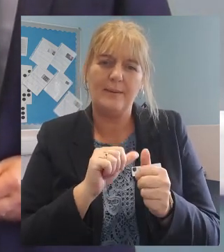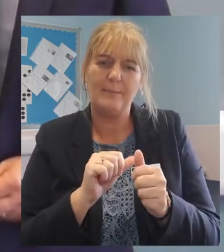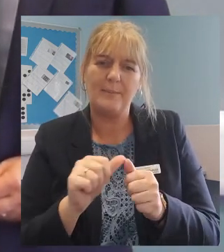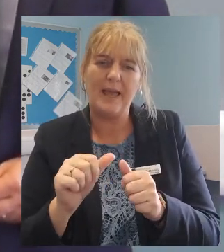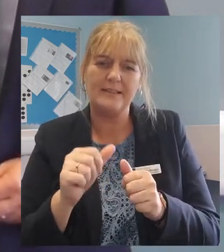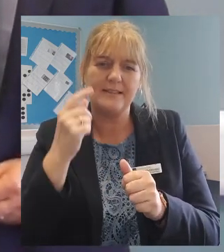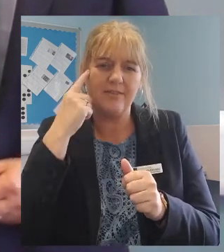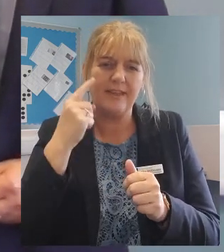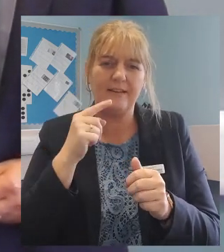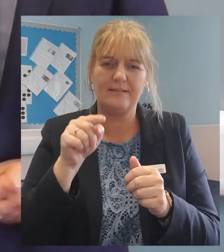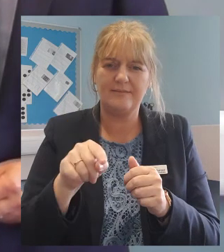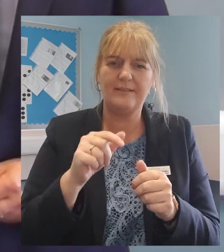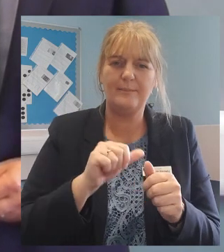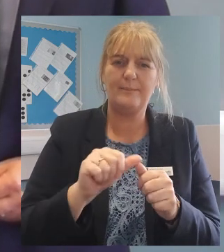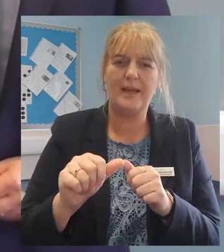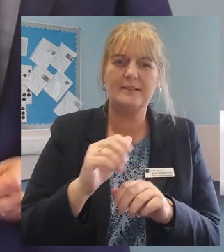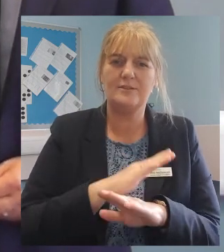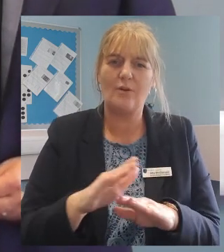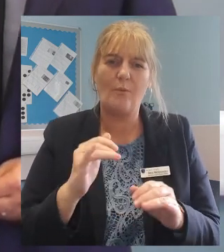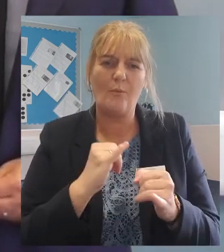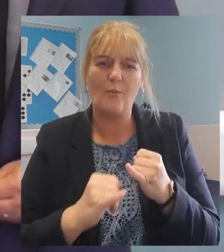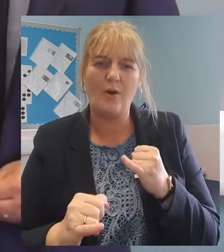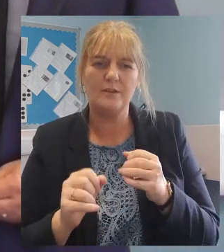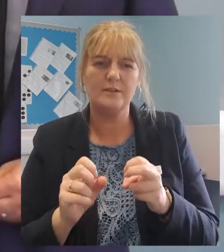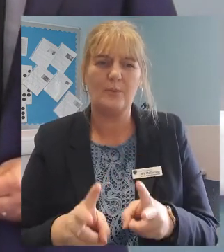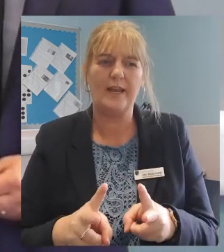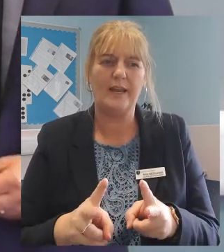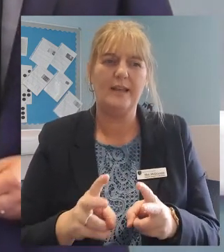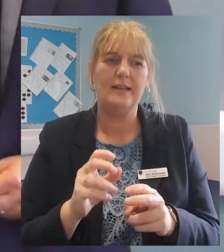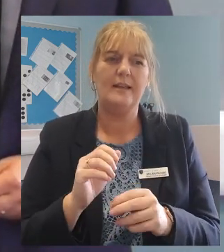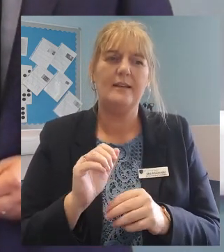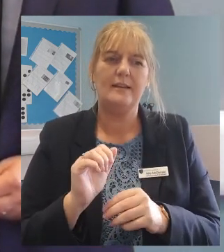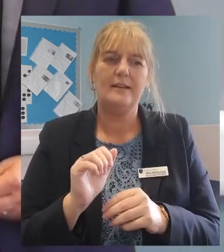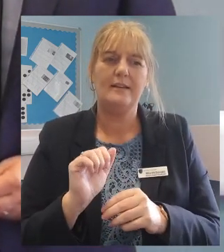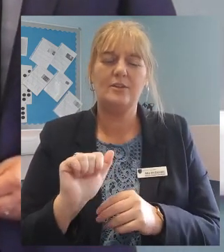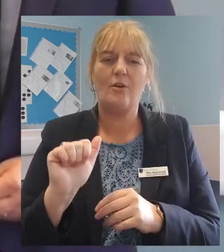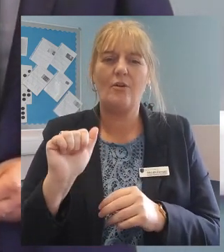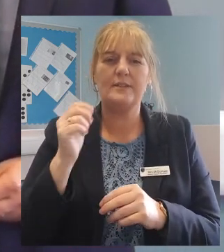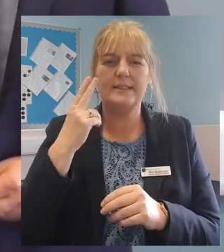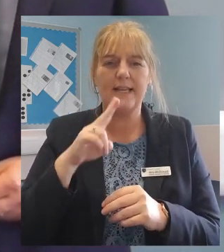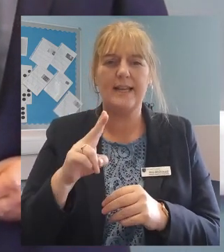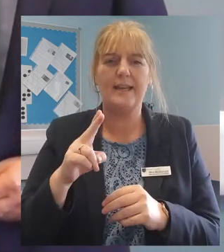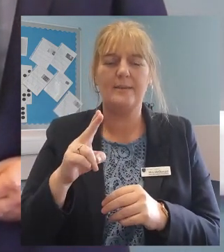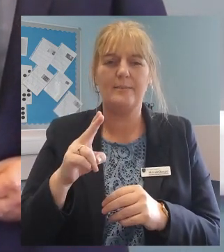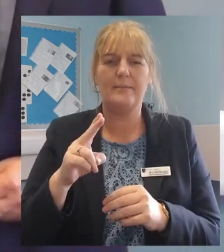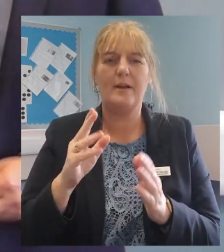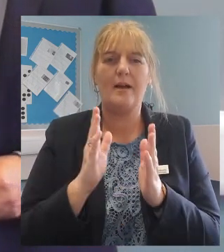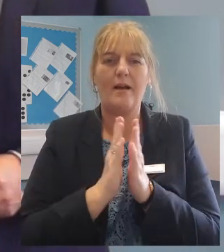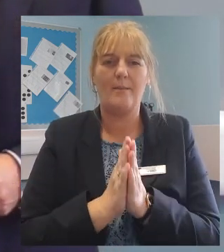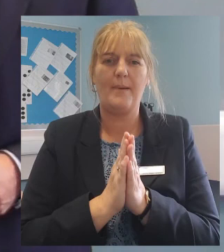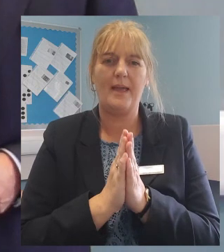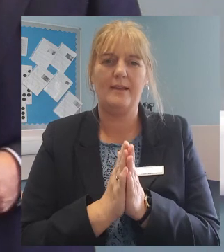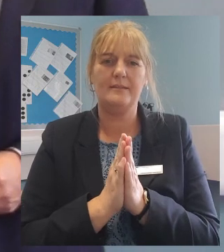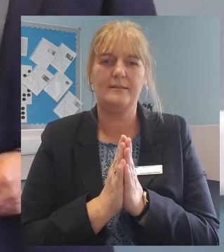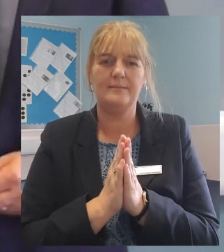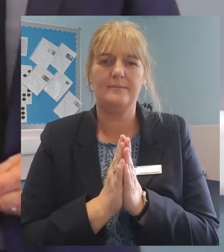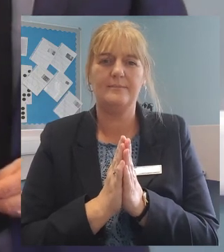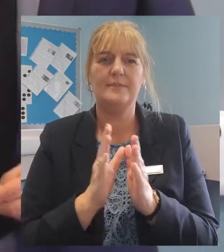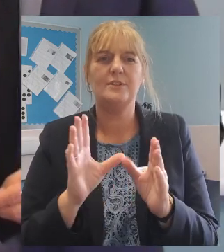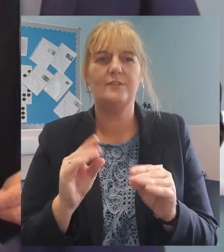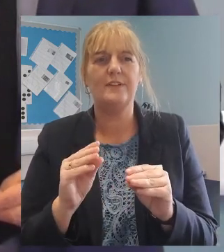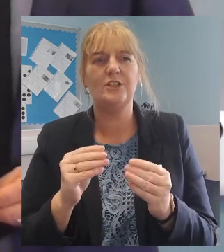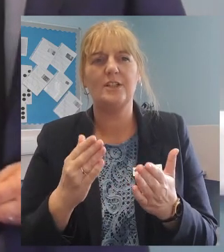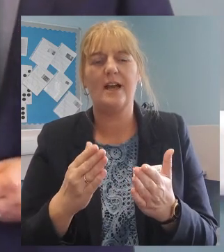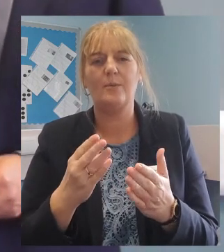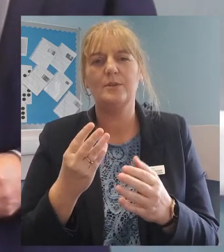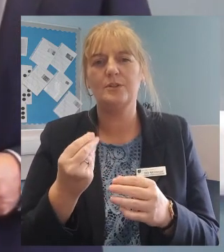best rather than at their worst. This we ask for your name's sake. Amen. Amen. Now, to